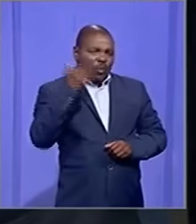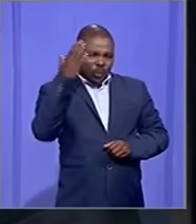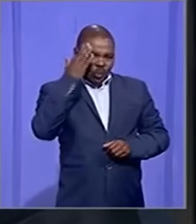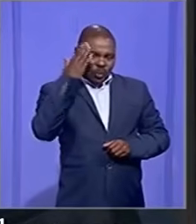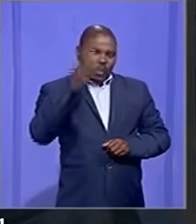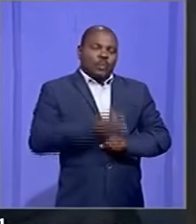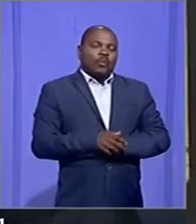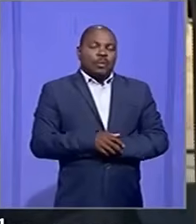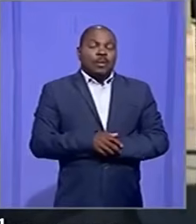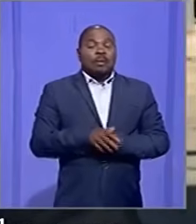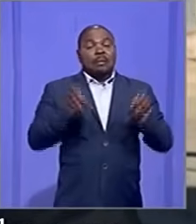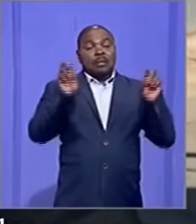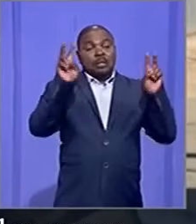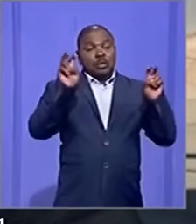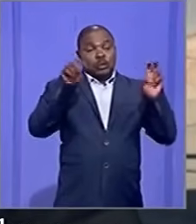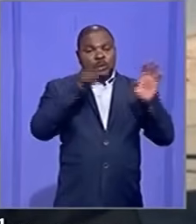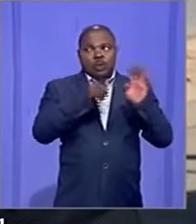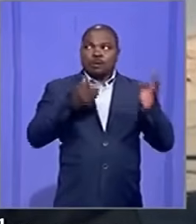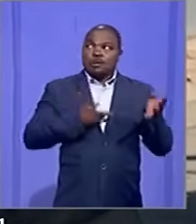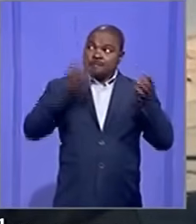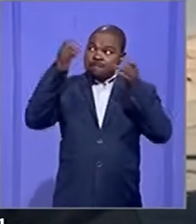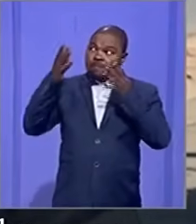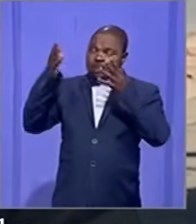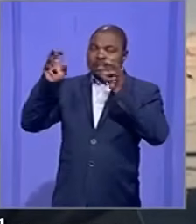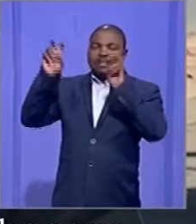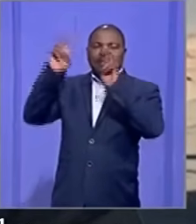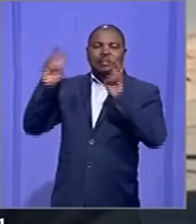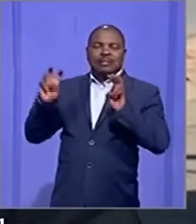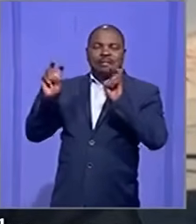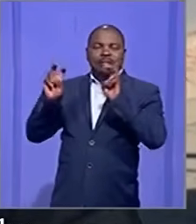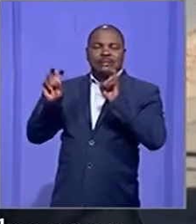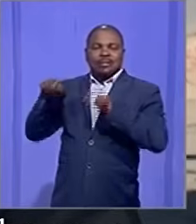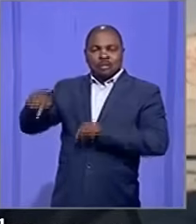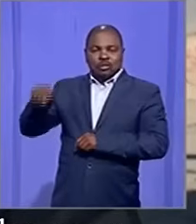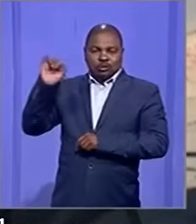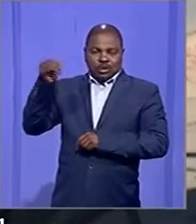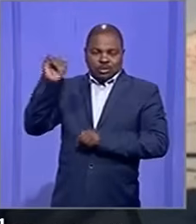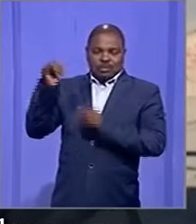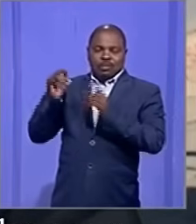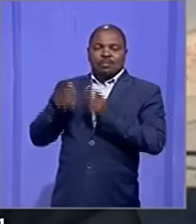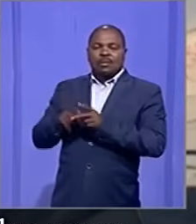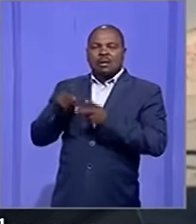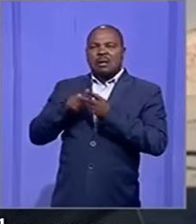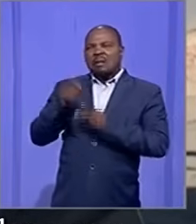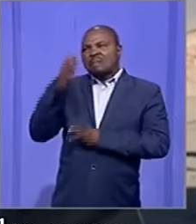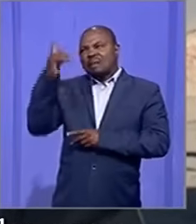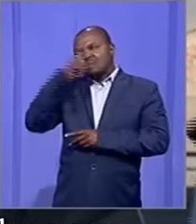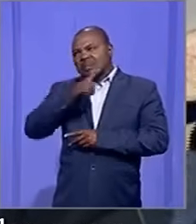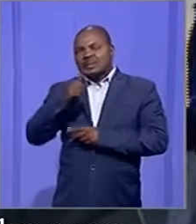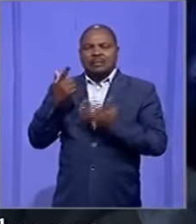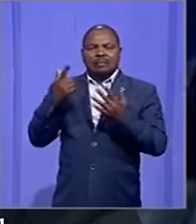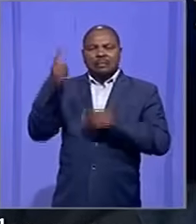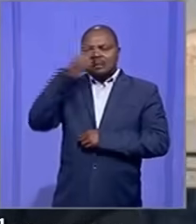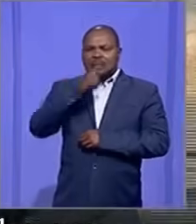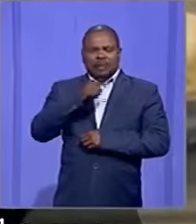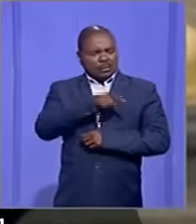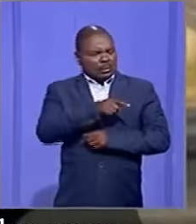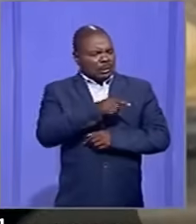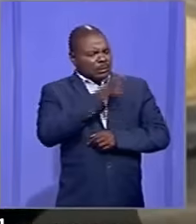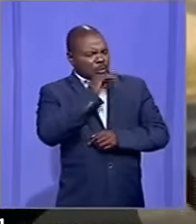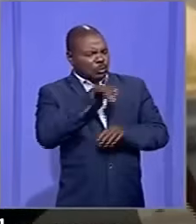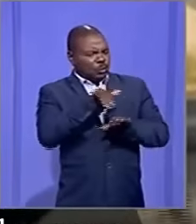The issues were raised to City Power 2 days ago, so we did not know about the 5 days or 7 days that the customers are talking